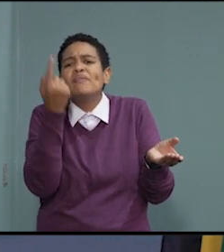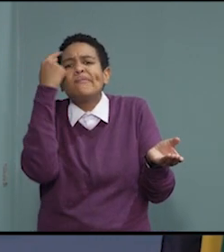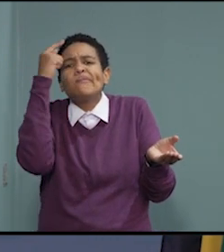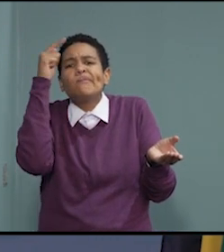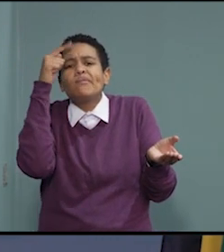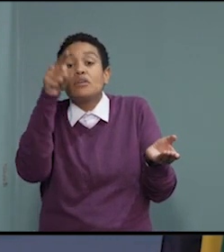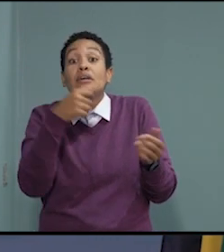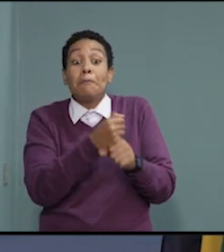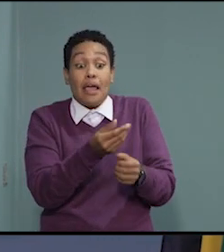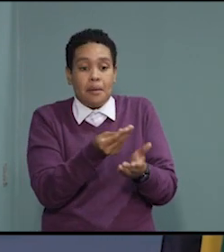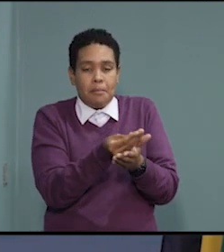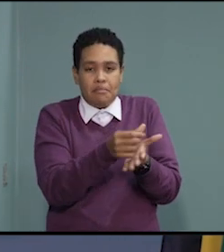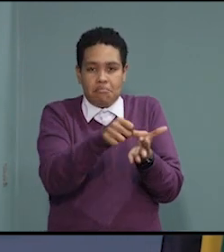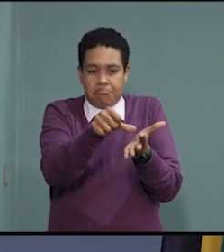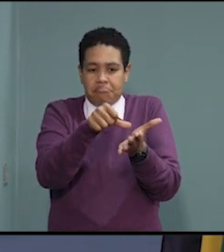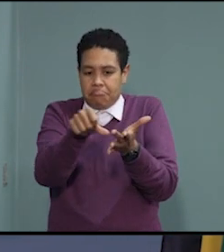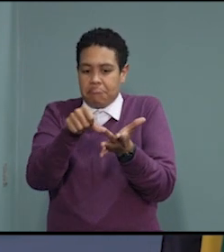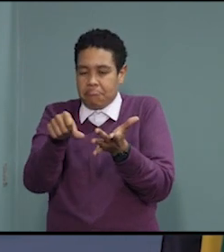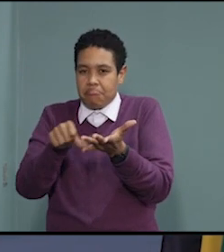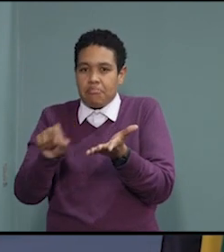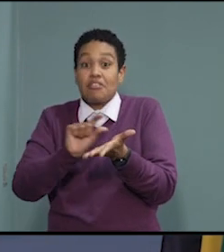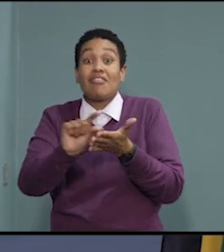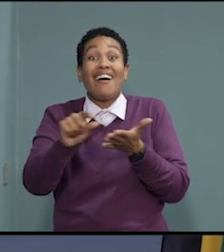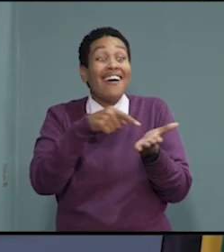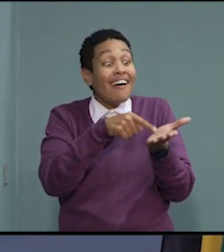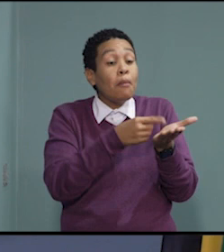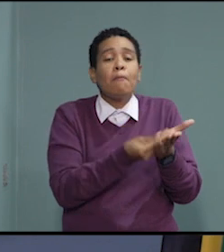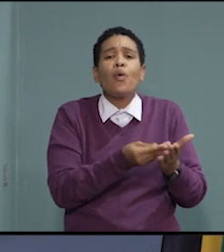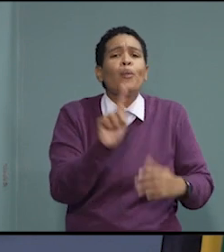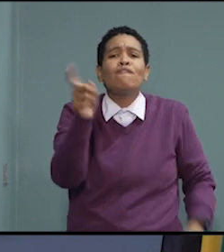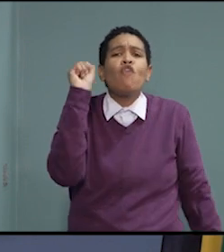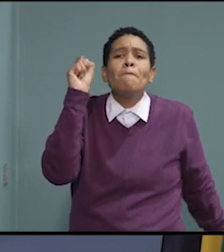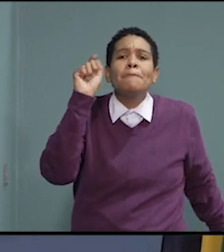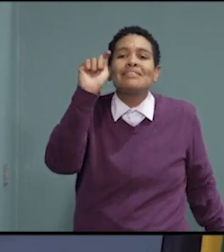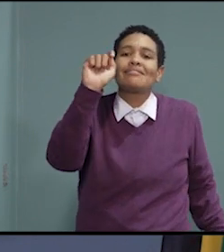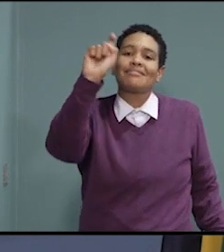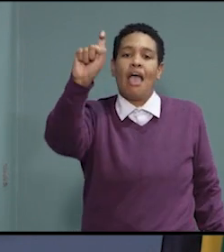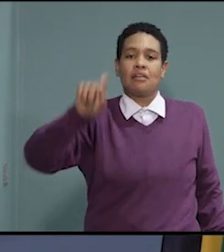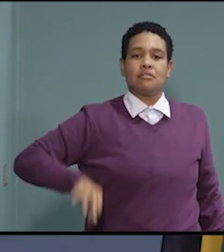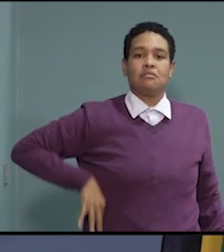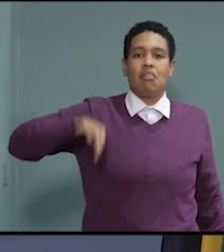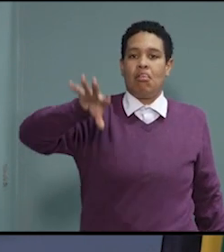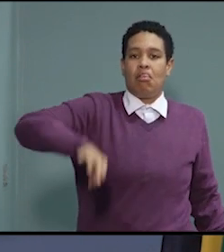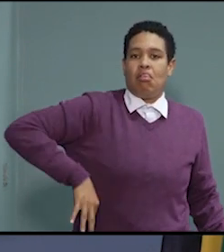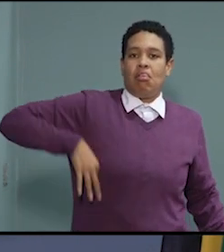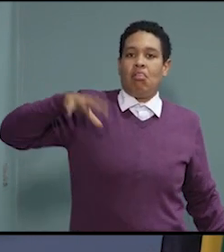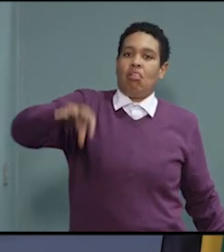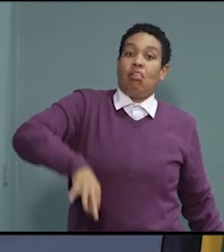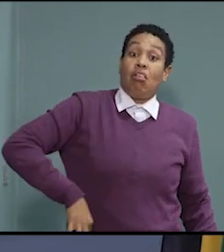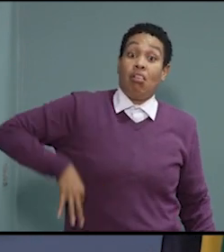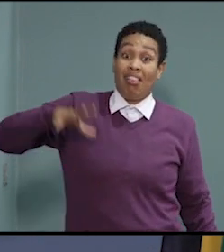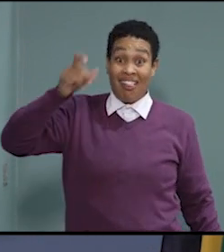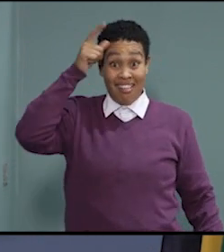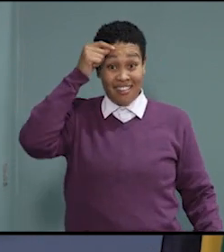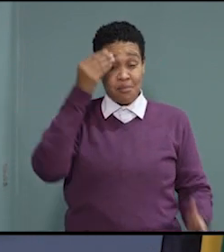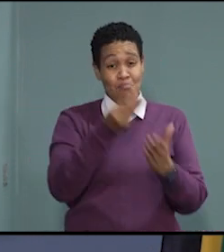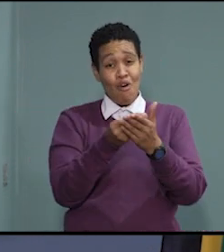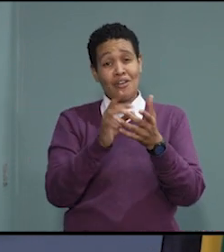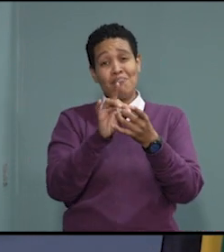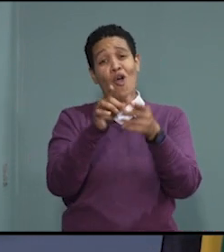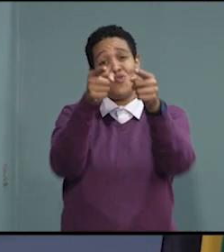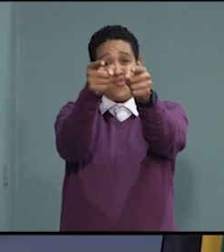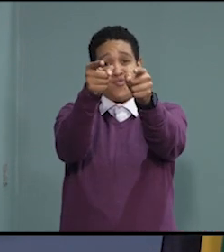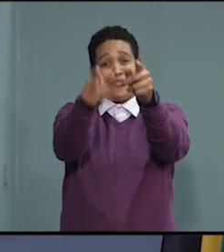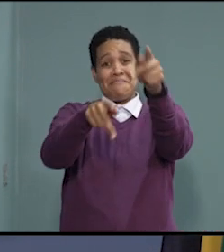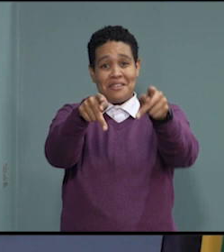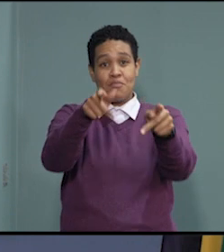make these grant payments are taxpayer funds. They're funds that belong ultimately to you, the people. And